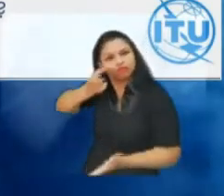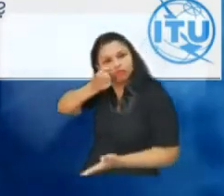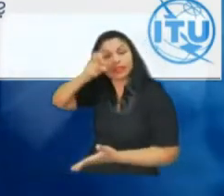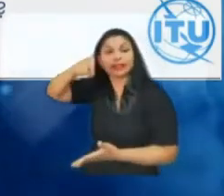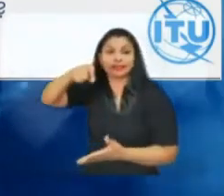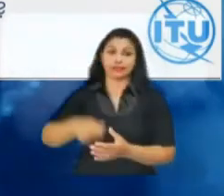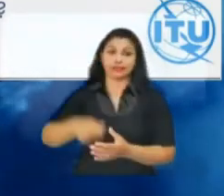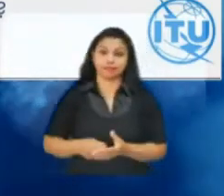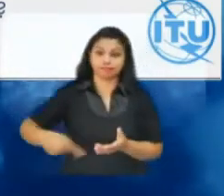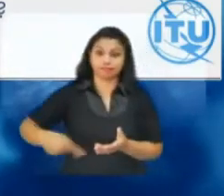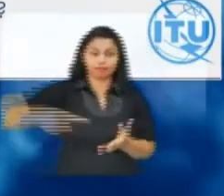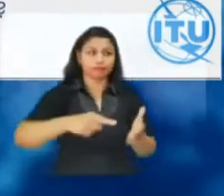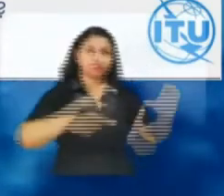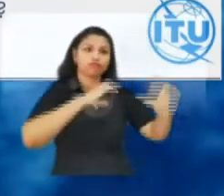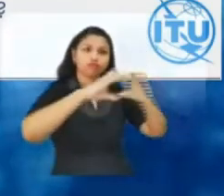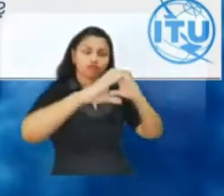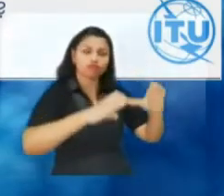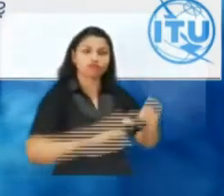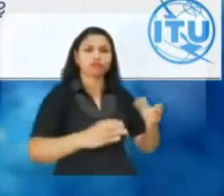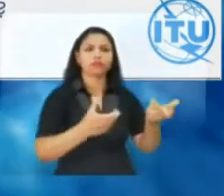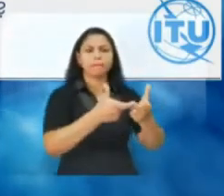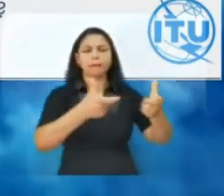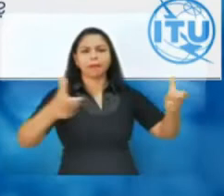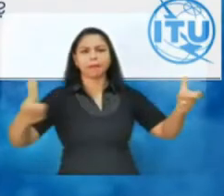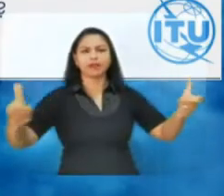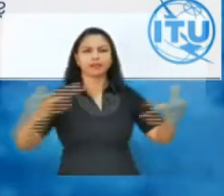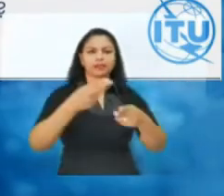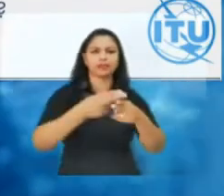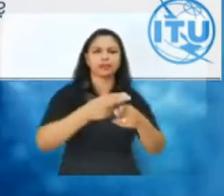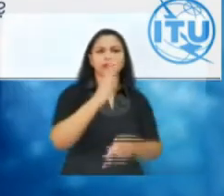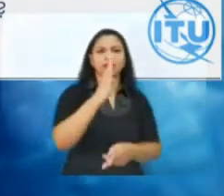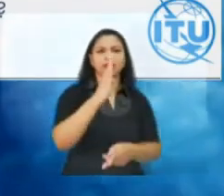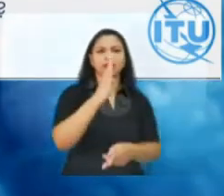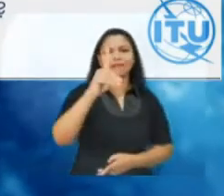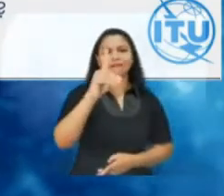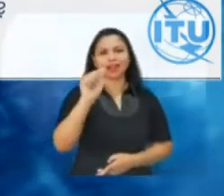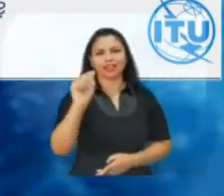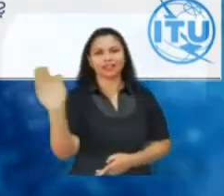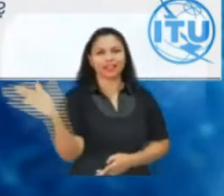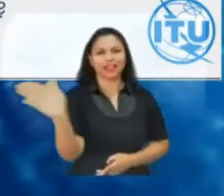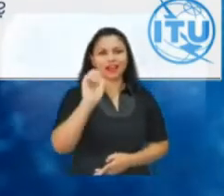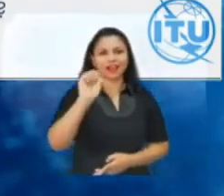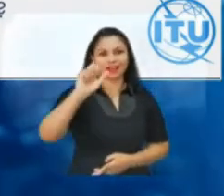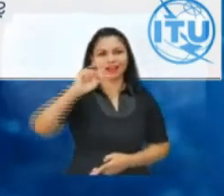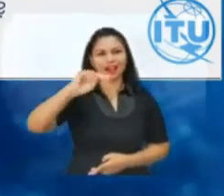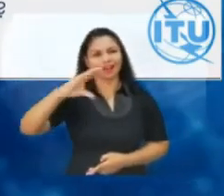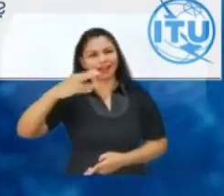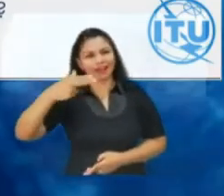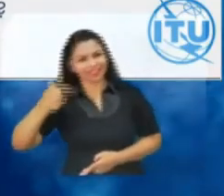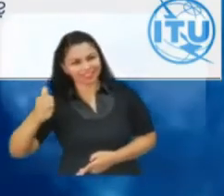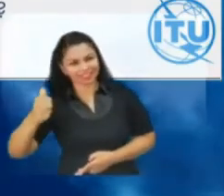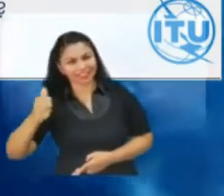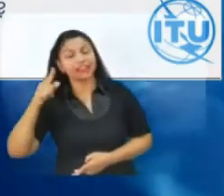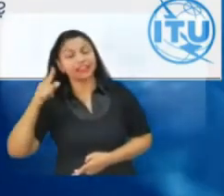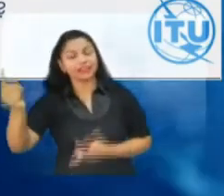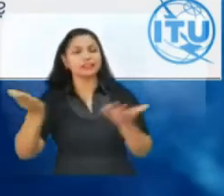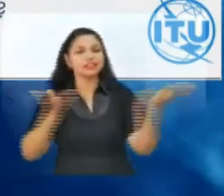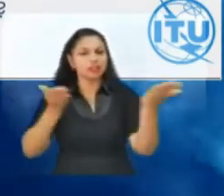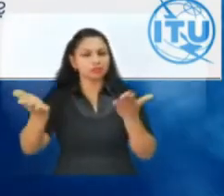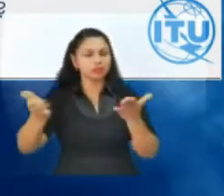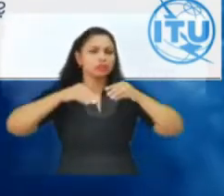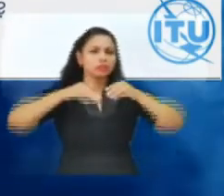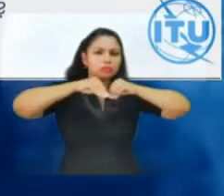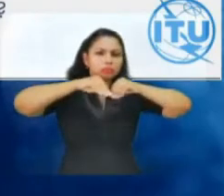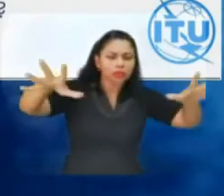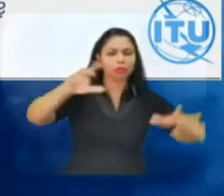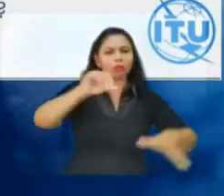can provide connectivity of broadband as well as the amount of spectrum in order to provide all the other services provided by